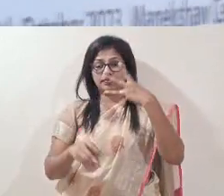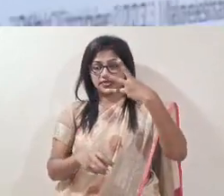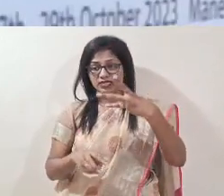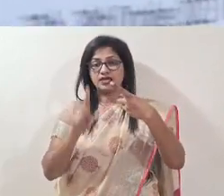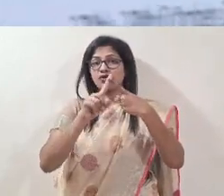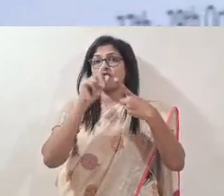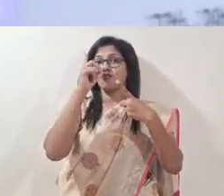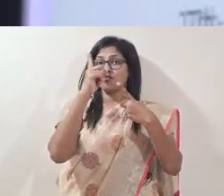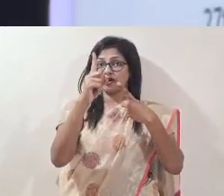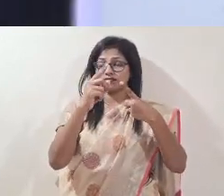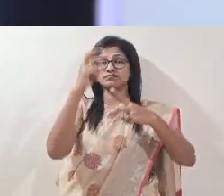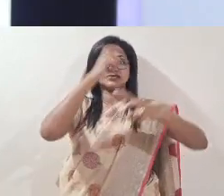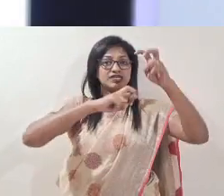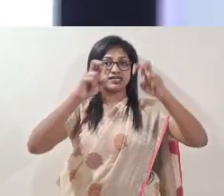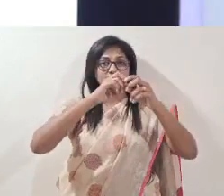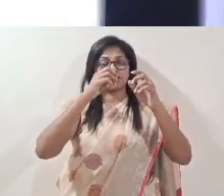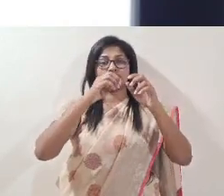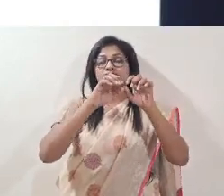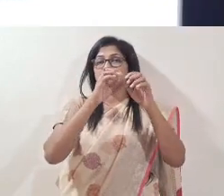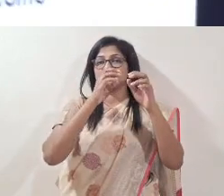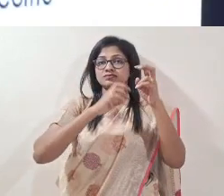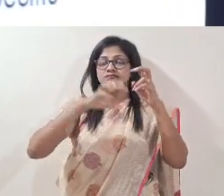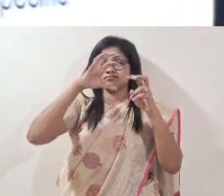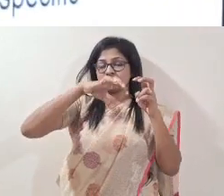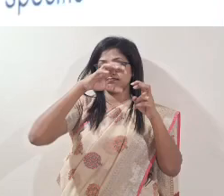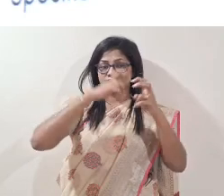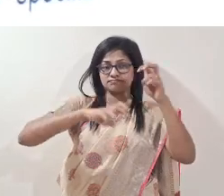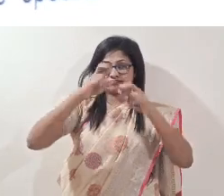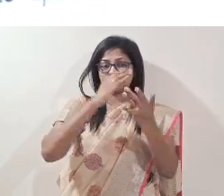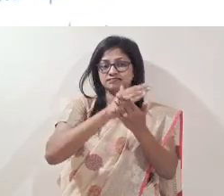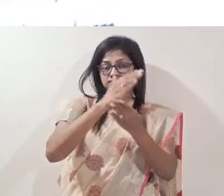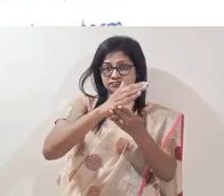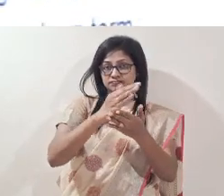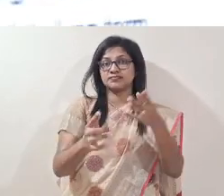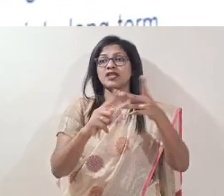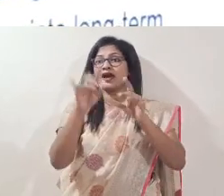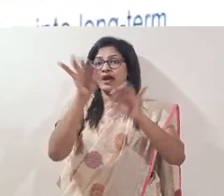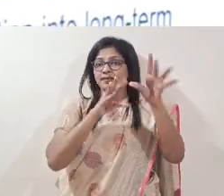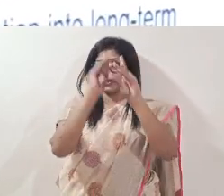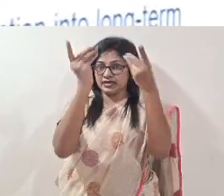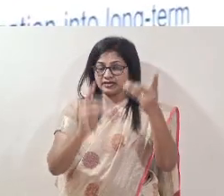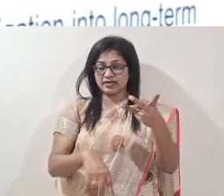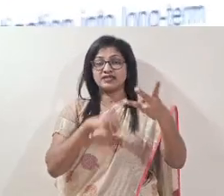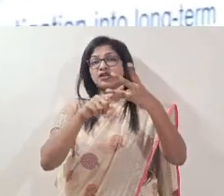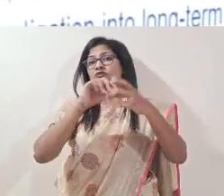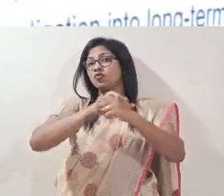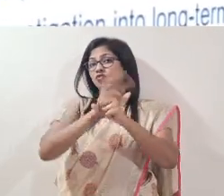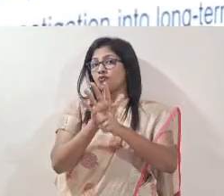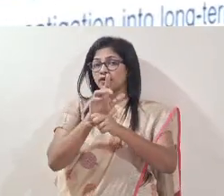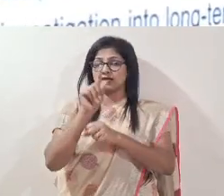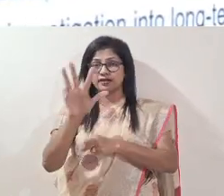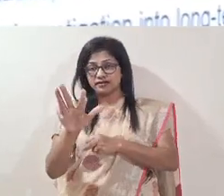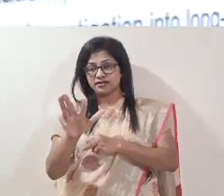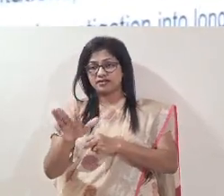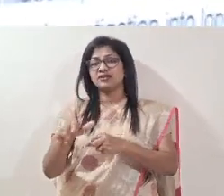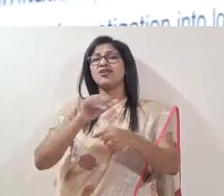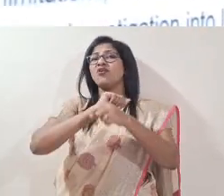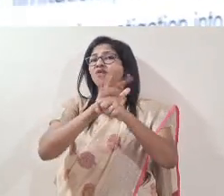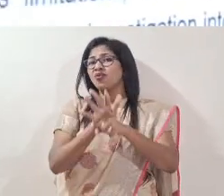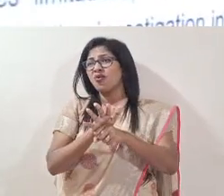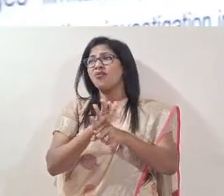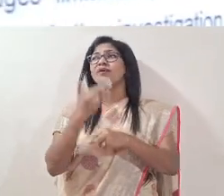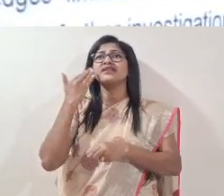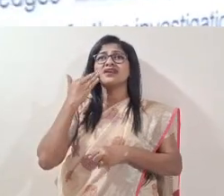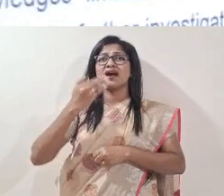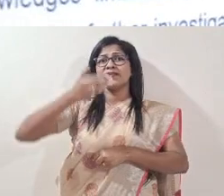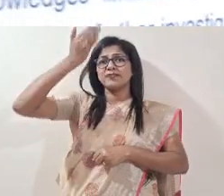space, urban design practices, and COVID-19. Now, COVID-19 is something comes once in 100 year. Epidemic